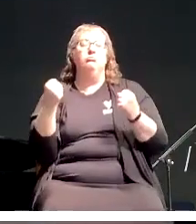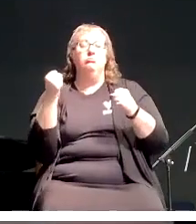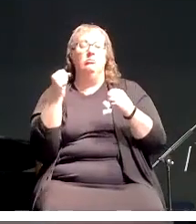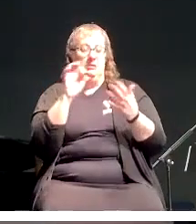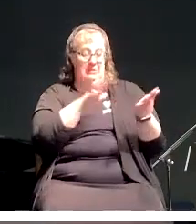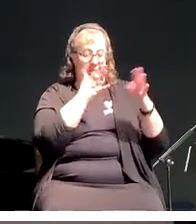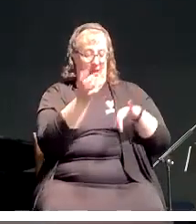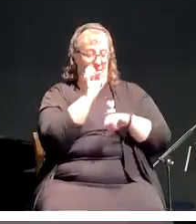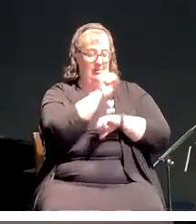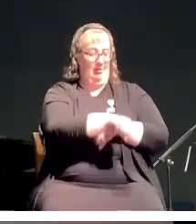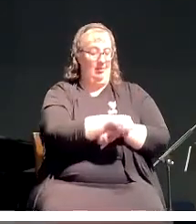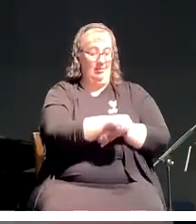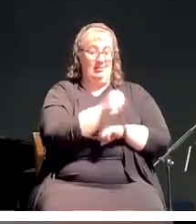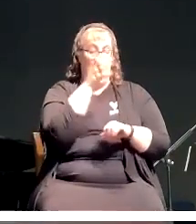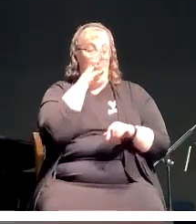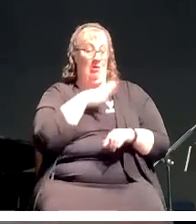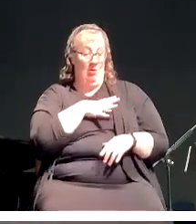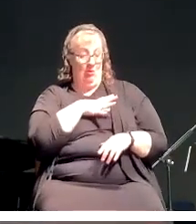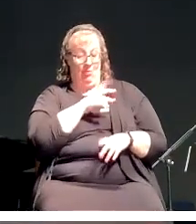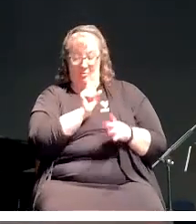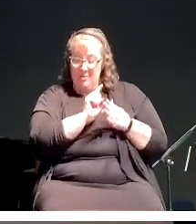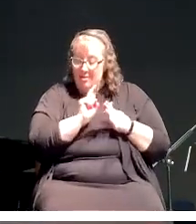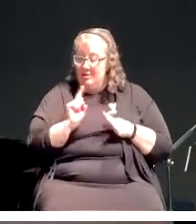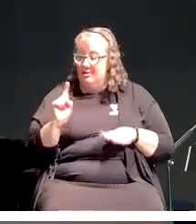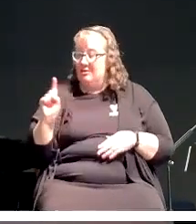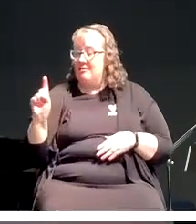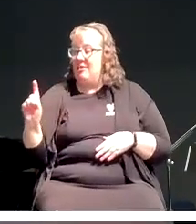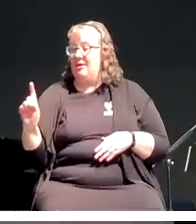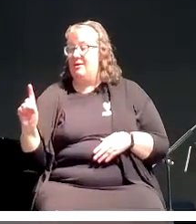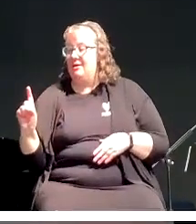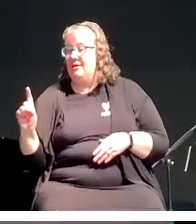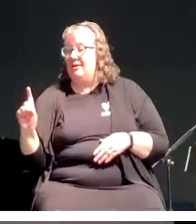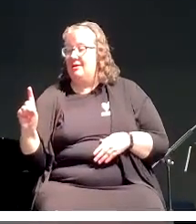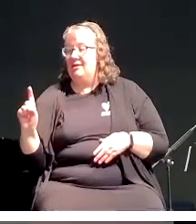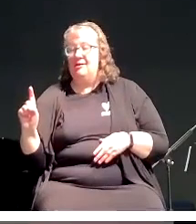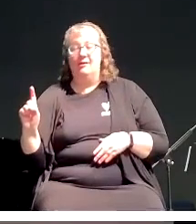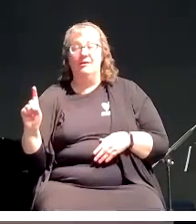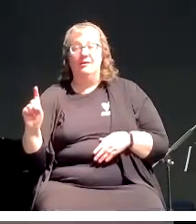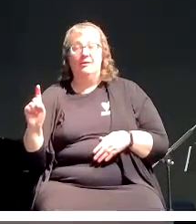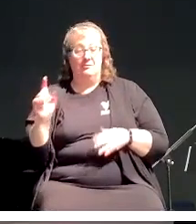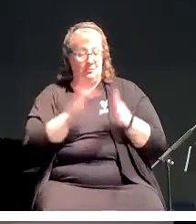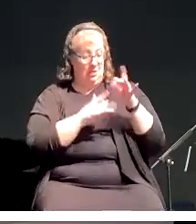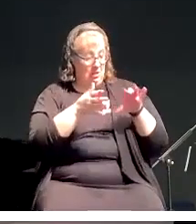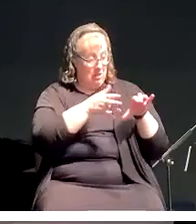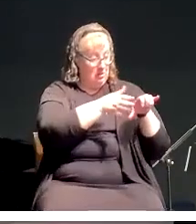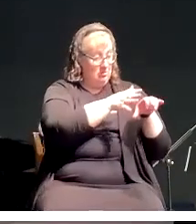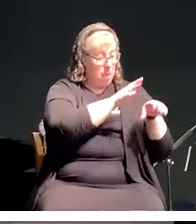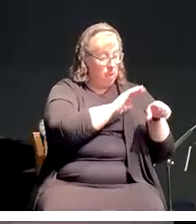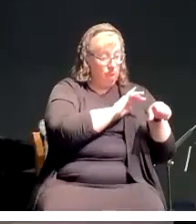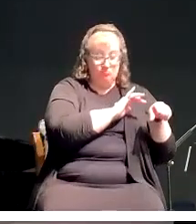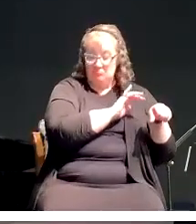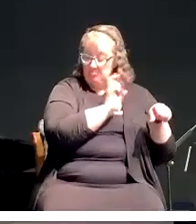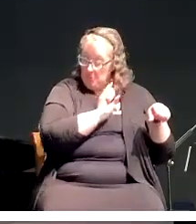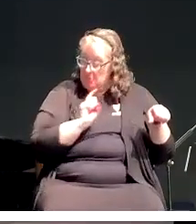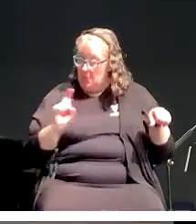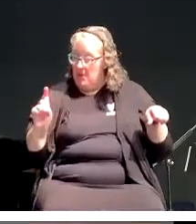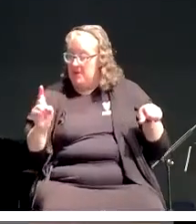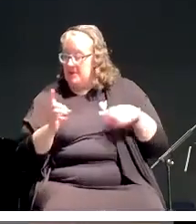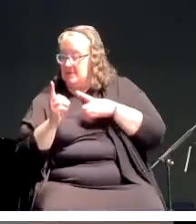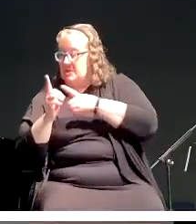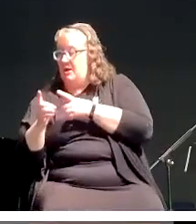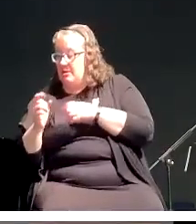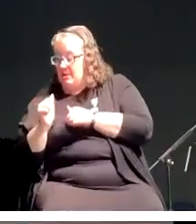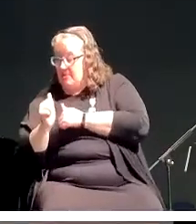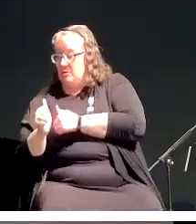death. So the women come back from their trip to Jesus after Jesus' tomb, and they tell the disciples that are there and the